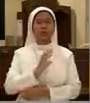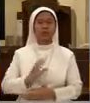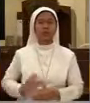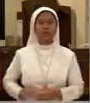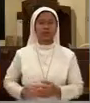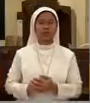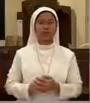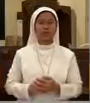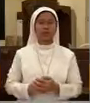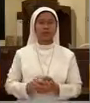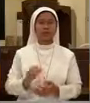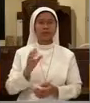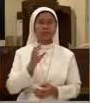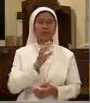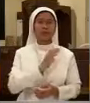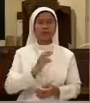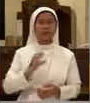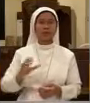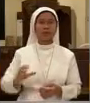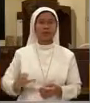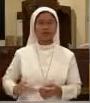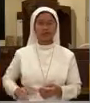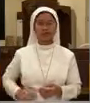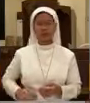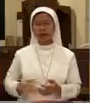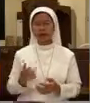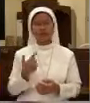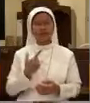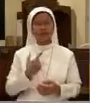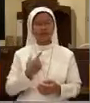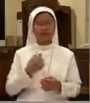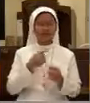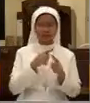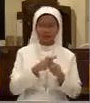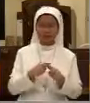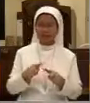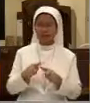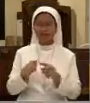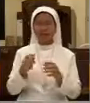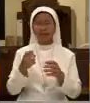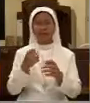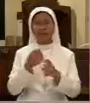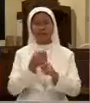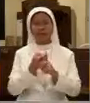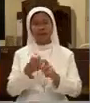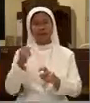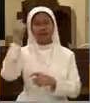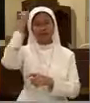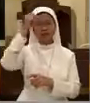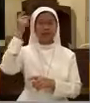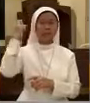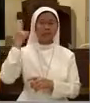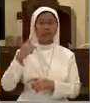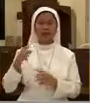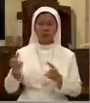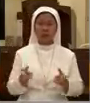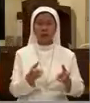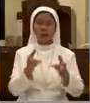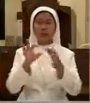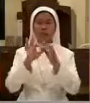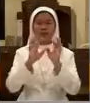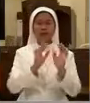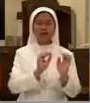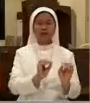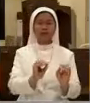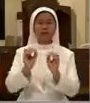is their approach is quite different from St. Paul's approach, but St. Paul says all